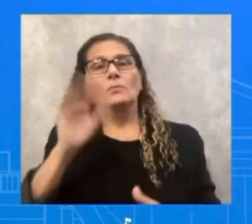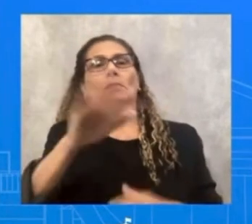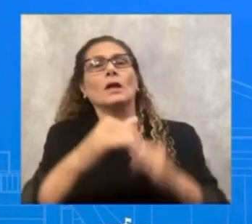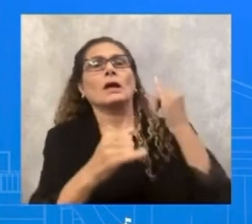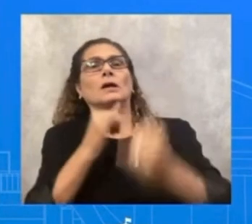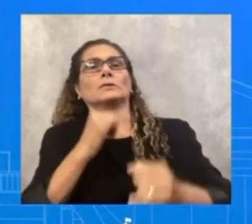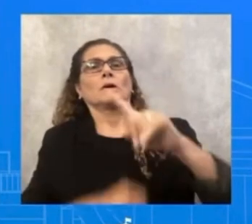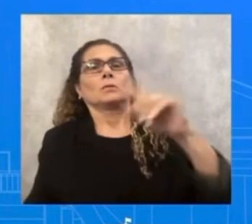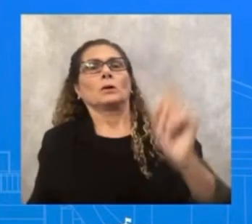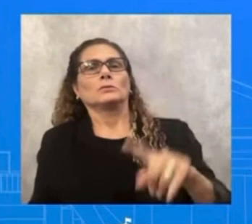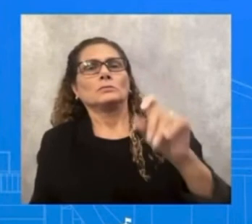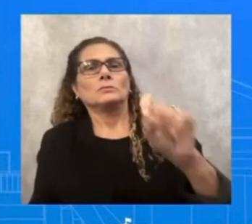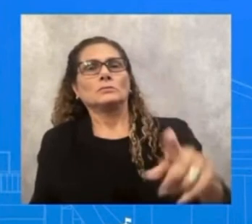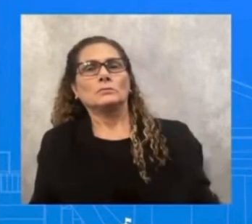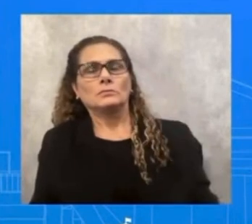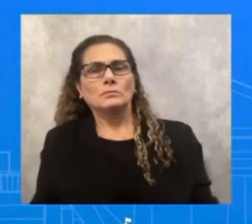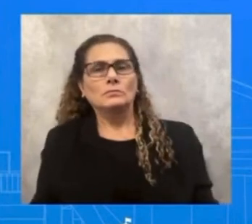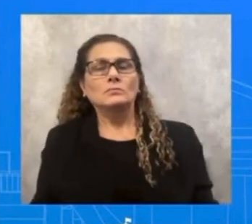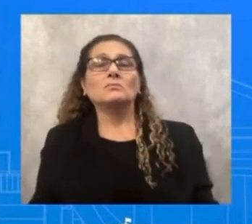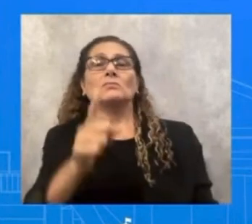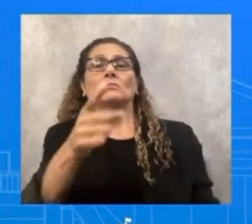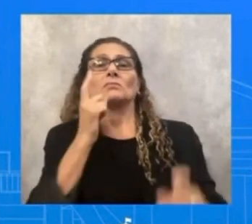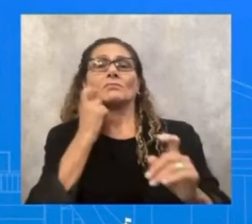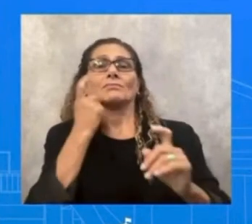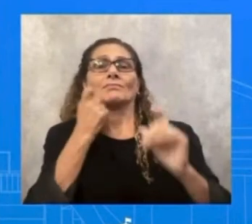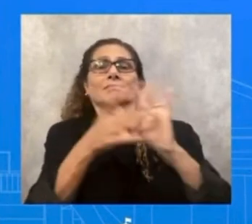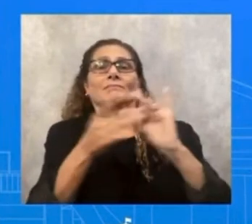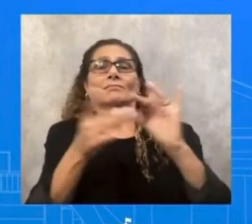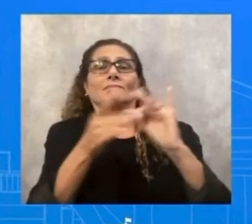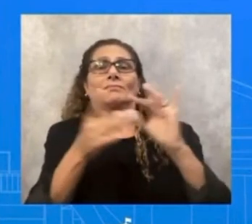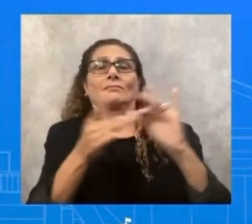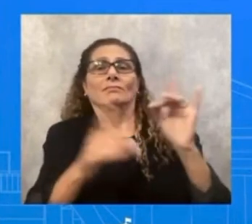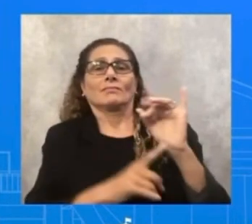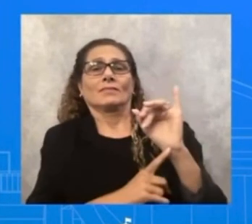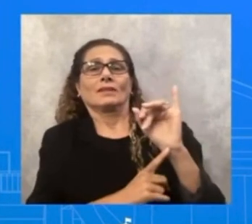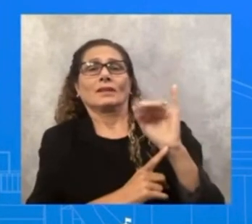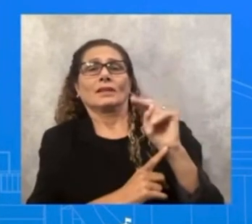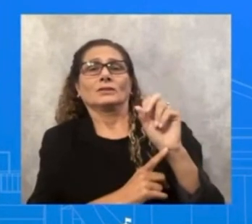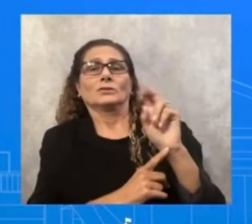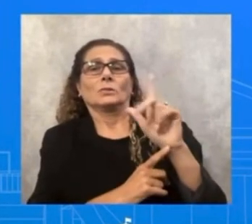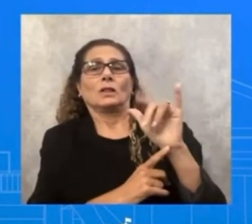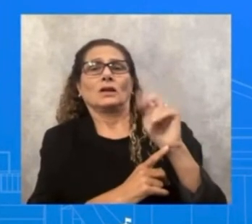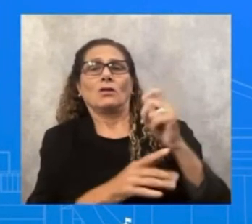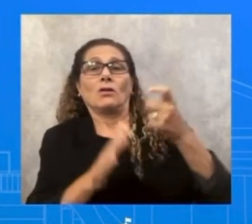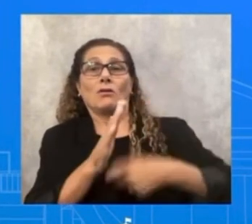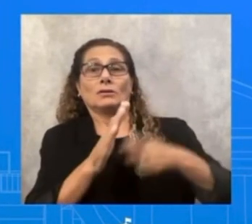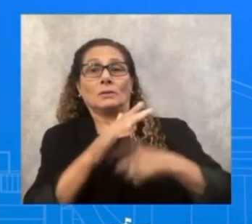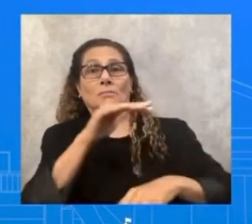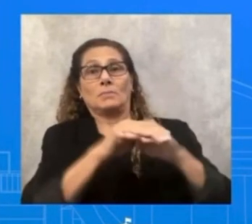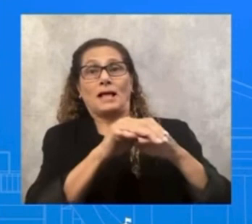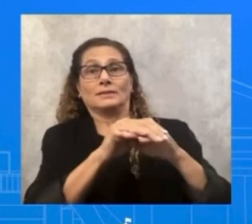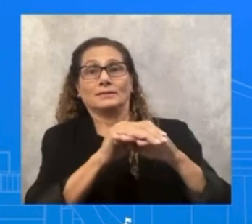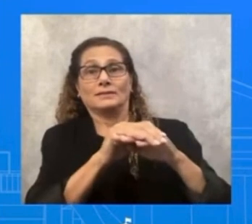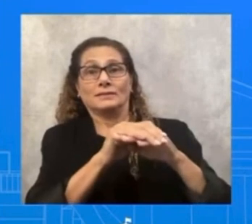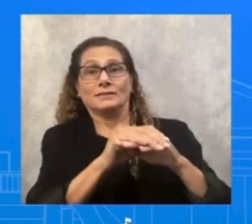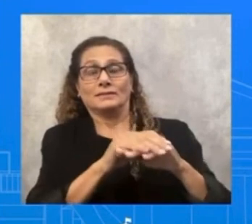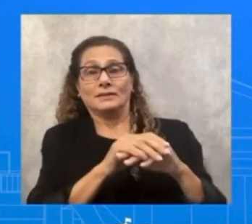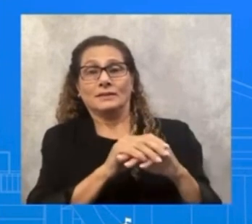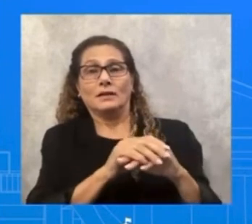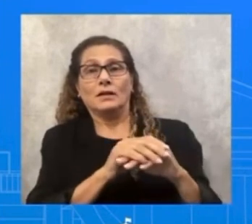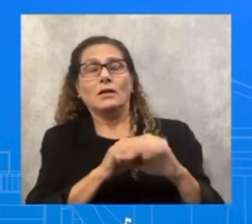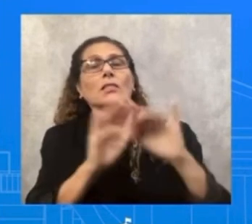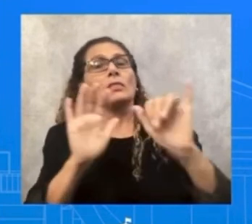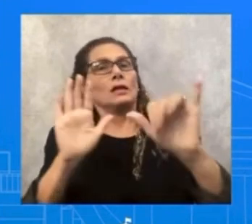You talk about the insulin costs being reduced and the caps on prescription, and all that's great for people who do